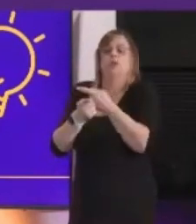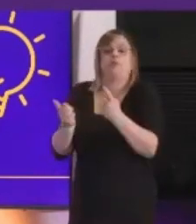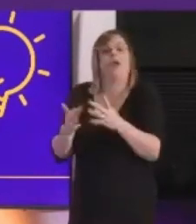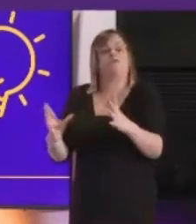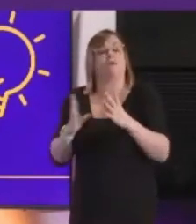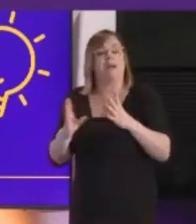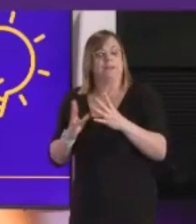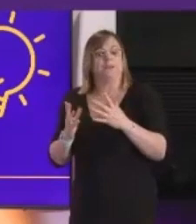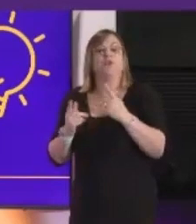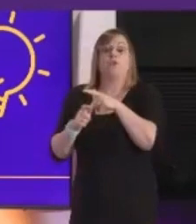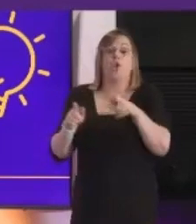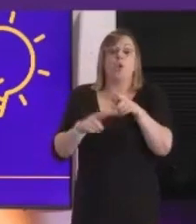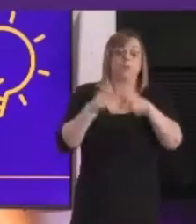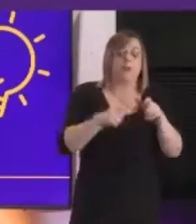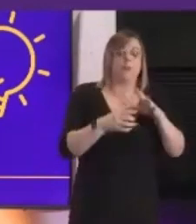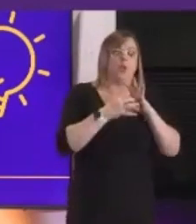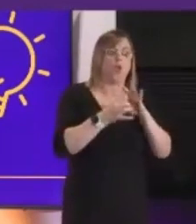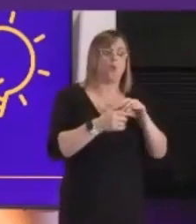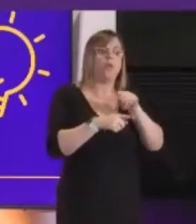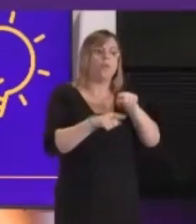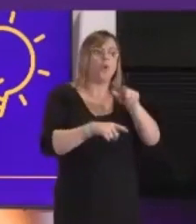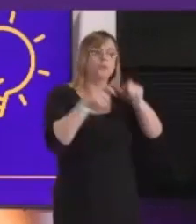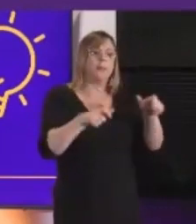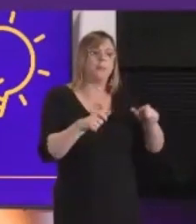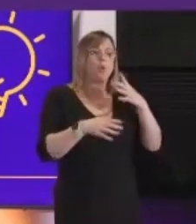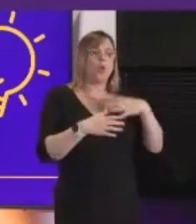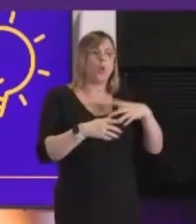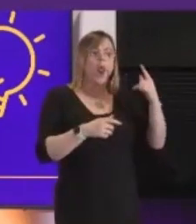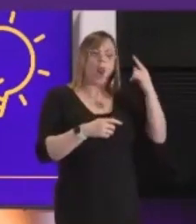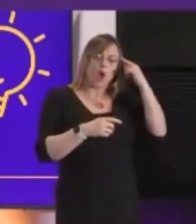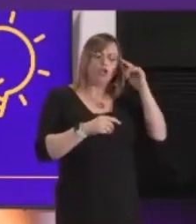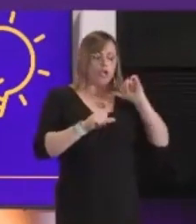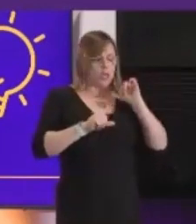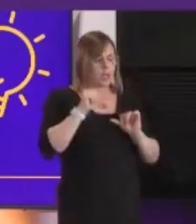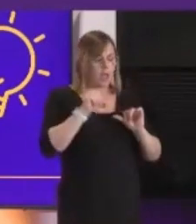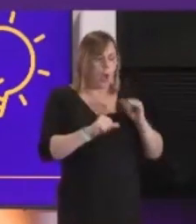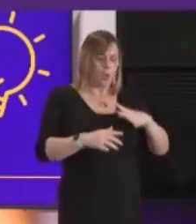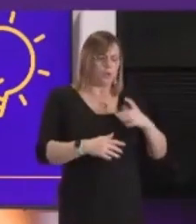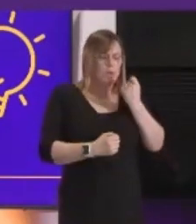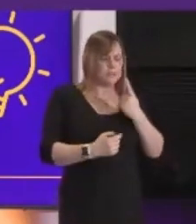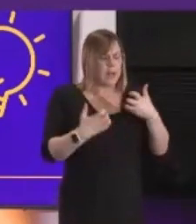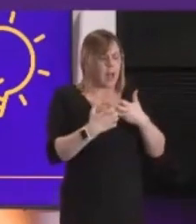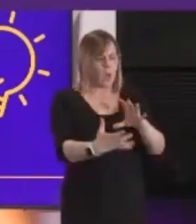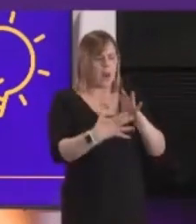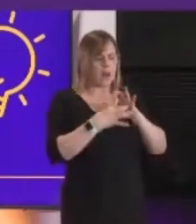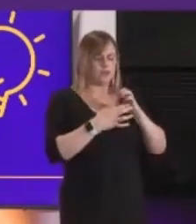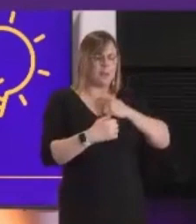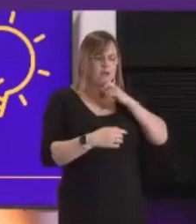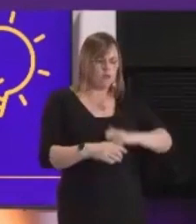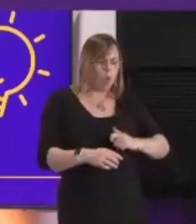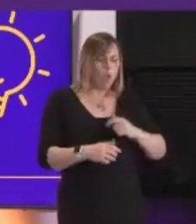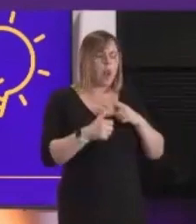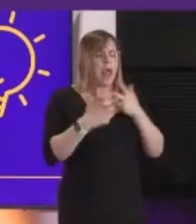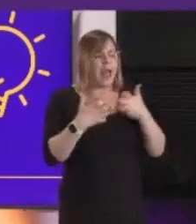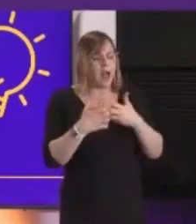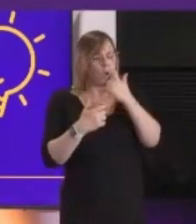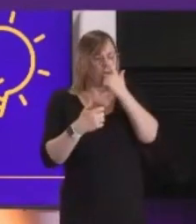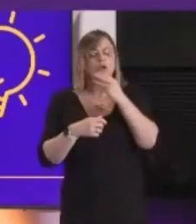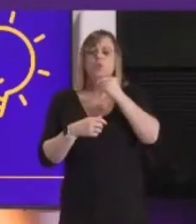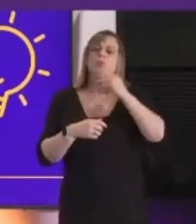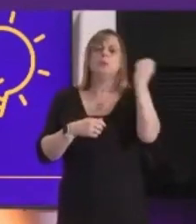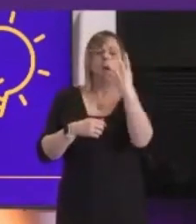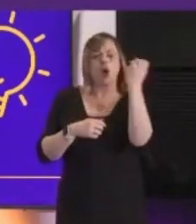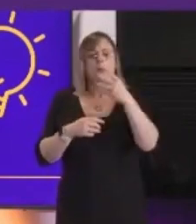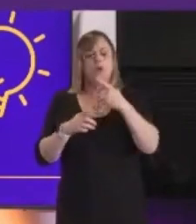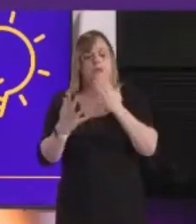keen, like the Spock learners, who wanted to understand more about how they could apply it to their specific role or how they could be using PowerPoint in a more accessible